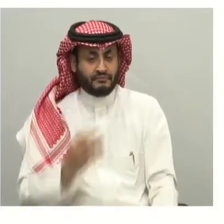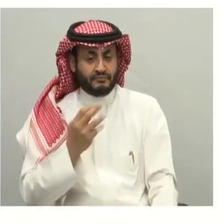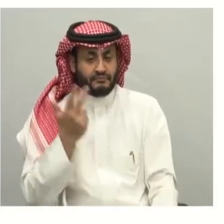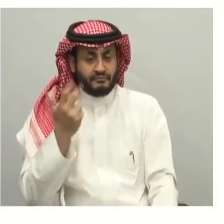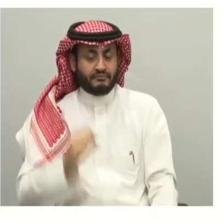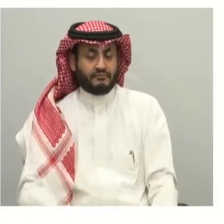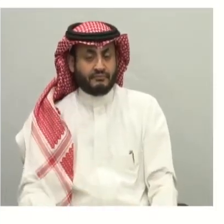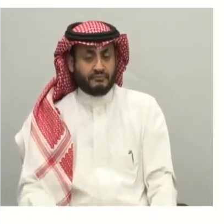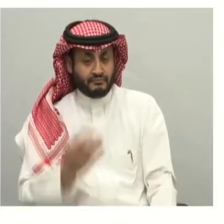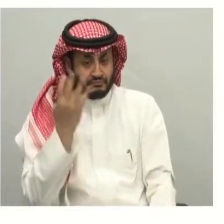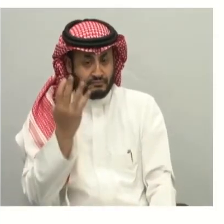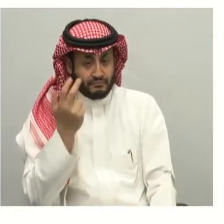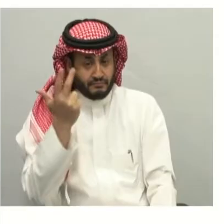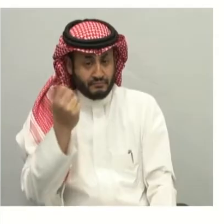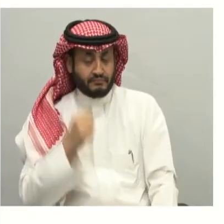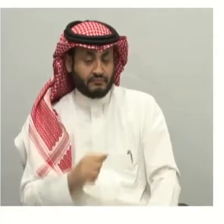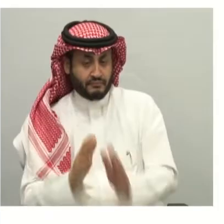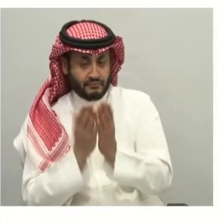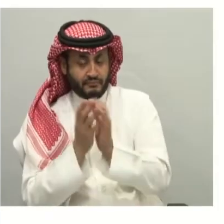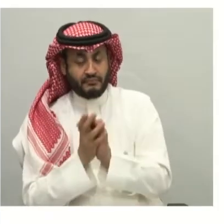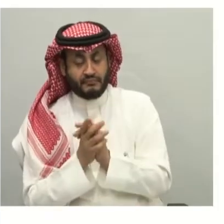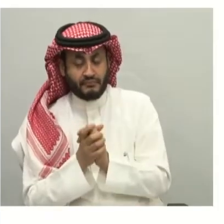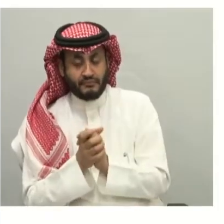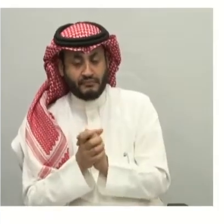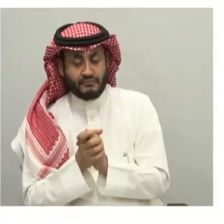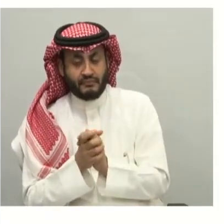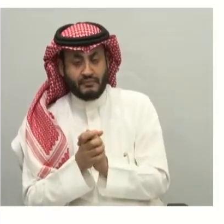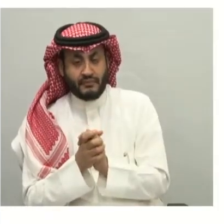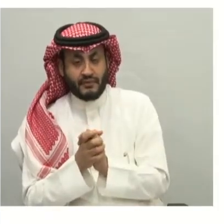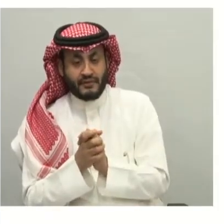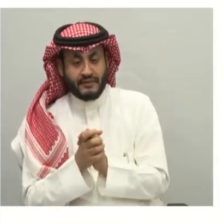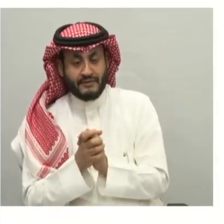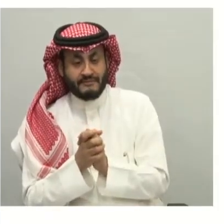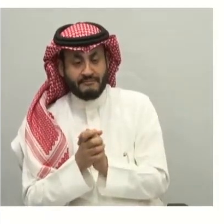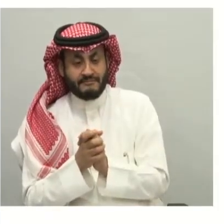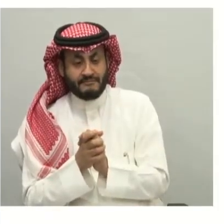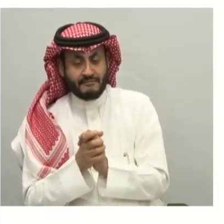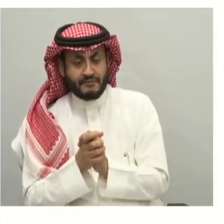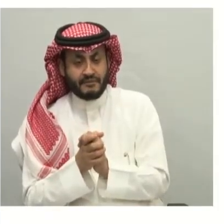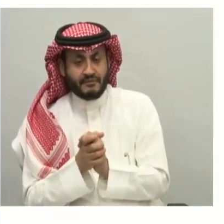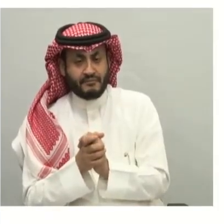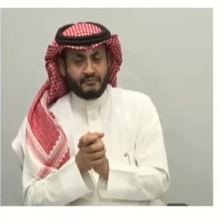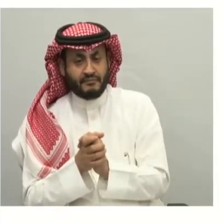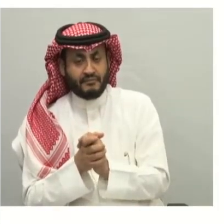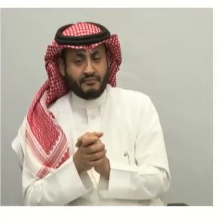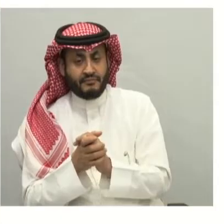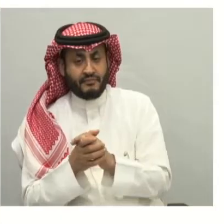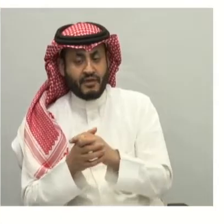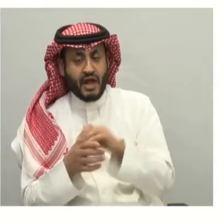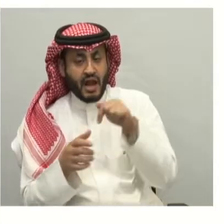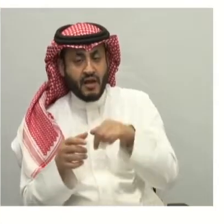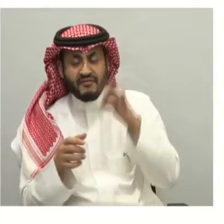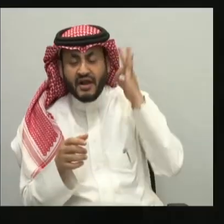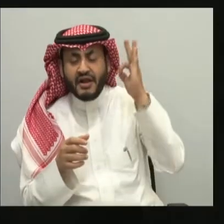I would like you please to open your books on page 43. Now, on page 43, we do have